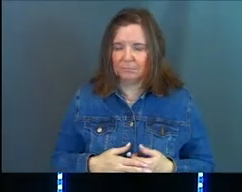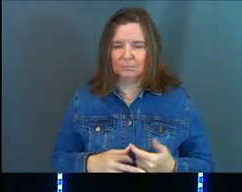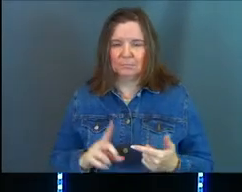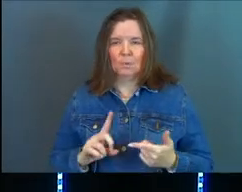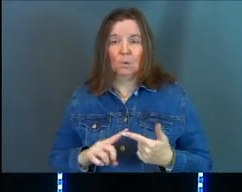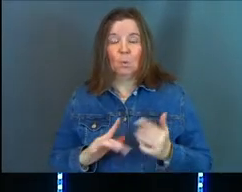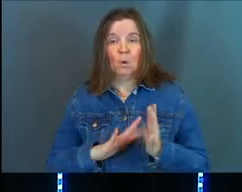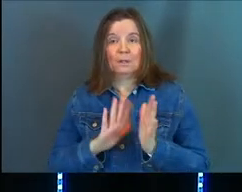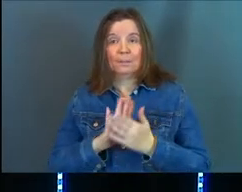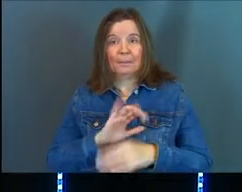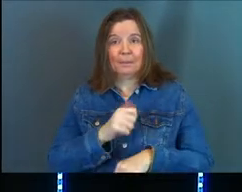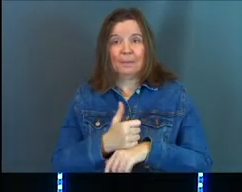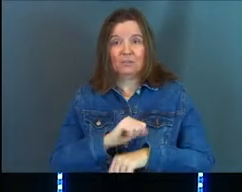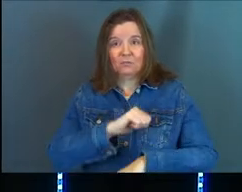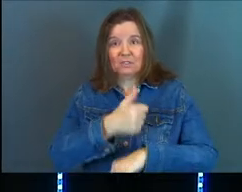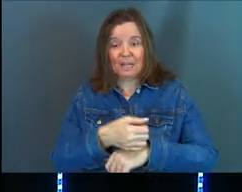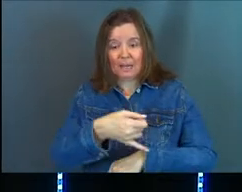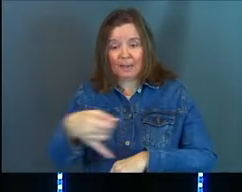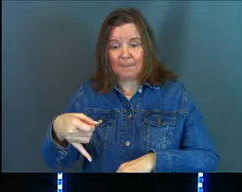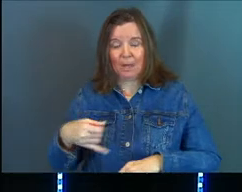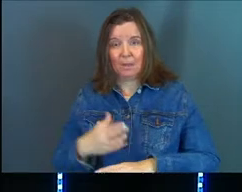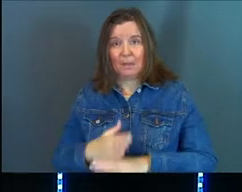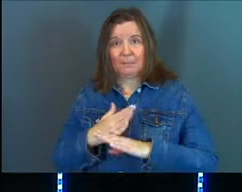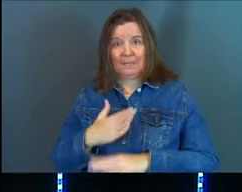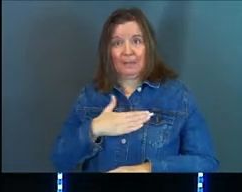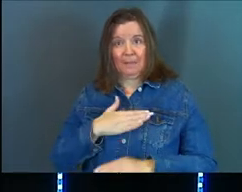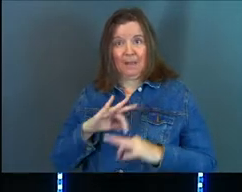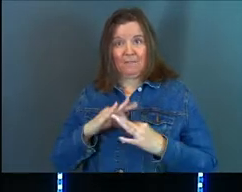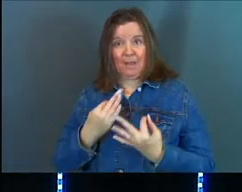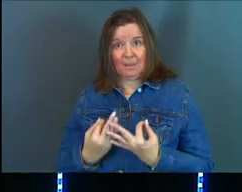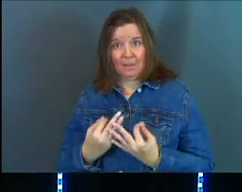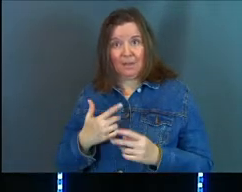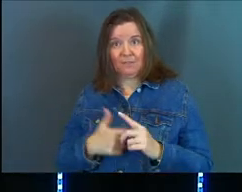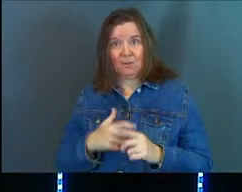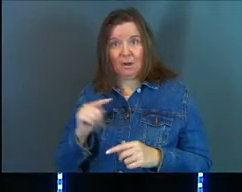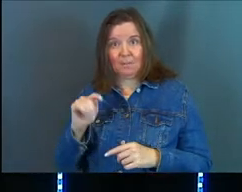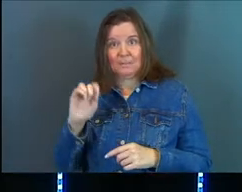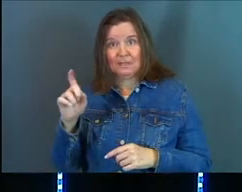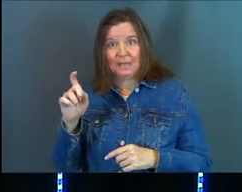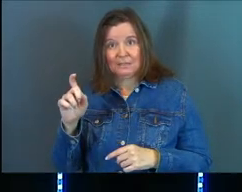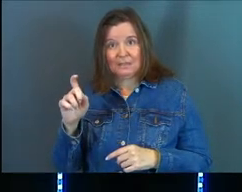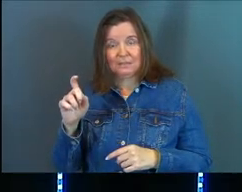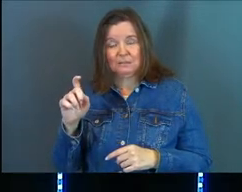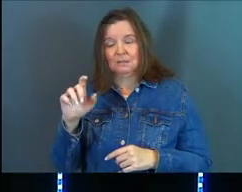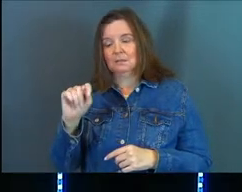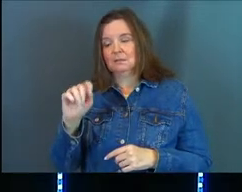What's the biblical basis for setting boundaries that protect my family from toxic people?